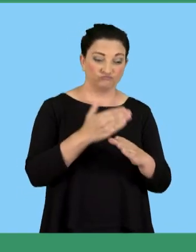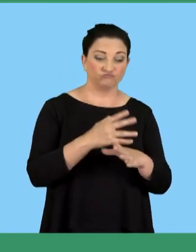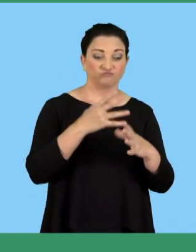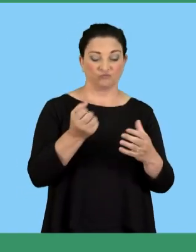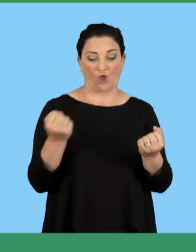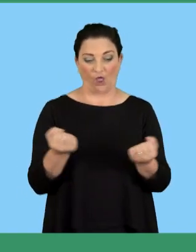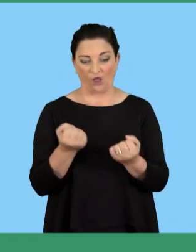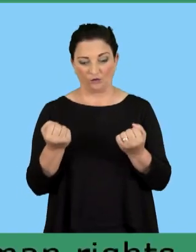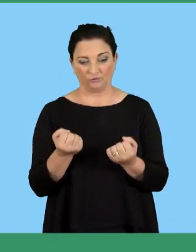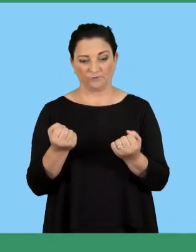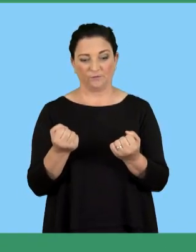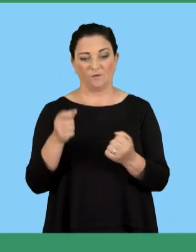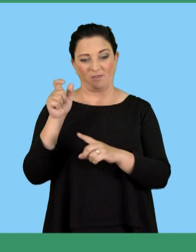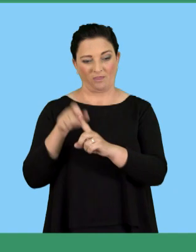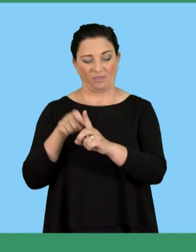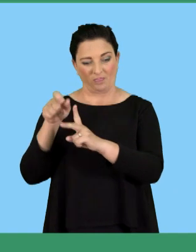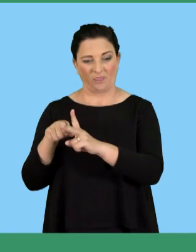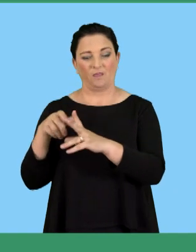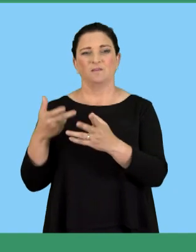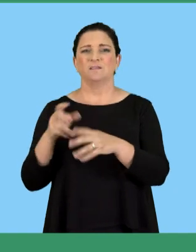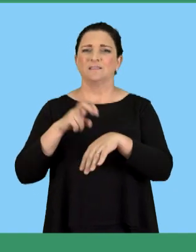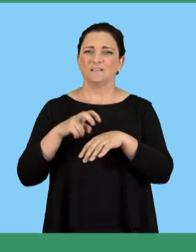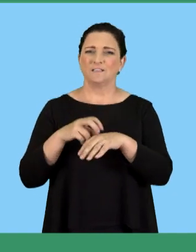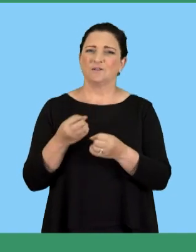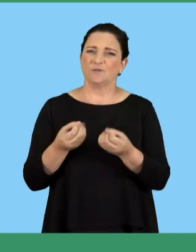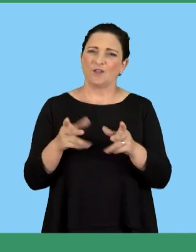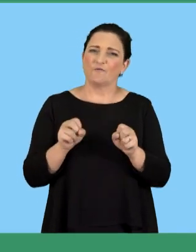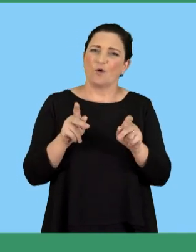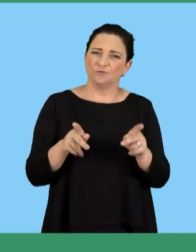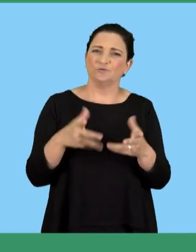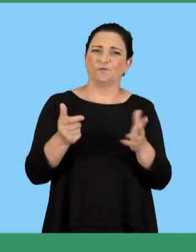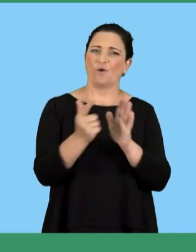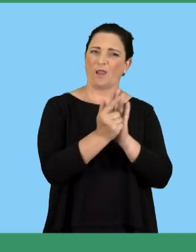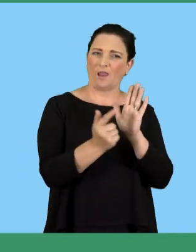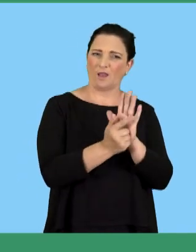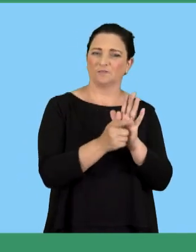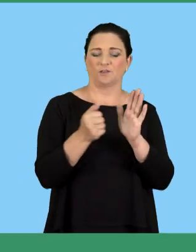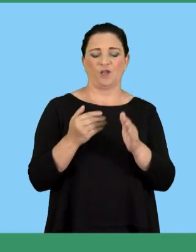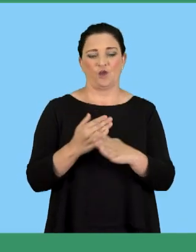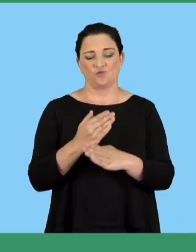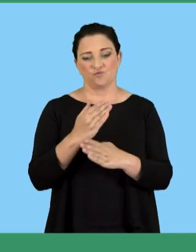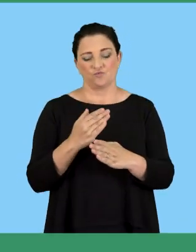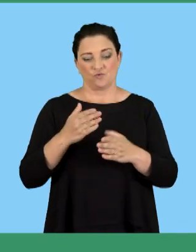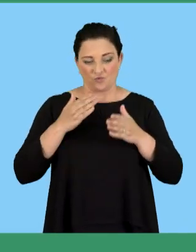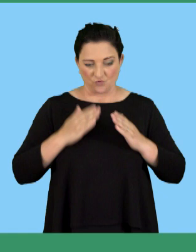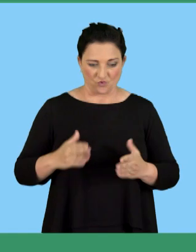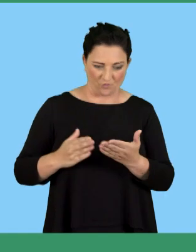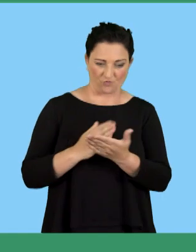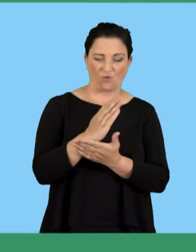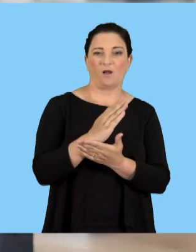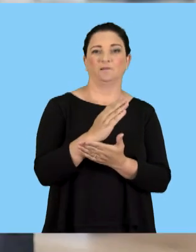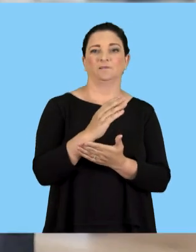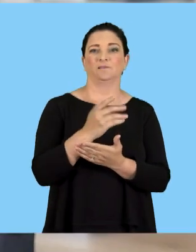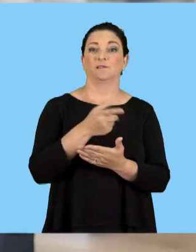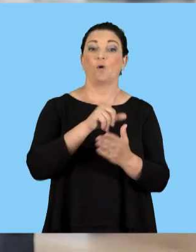common errors. These are common errors. Many learners fail to identify the correct human right from the scenario. So what is key is for you to